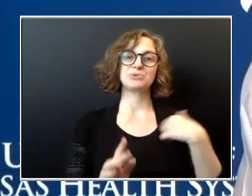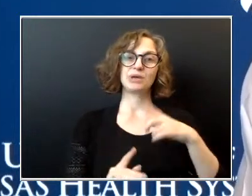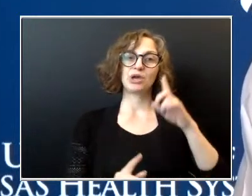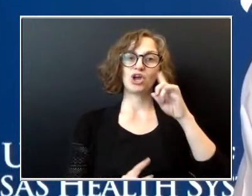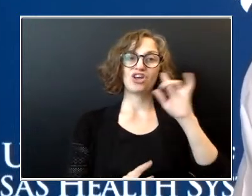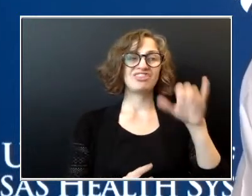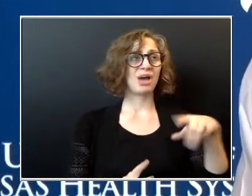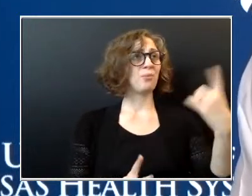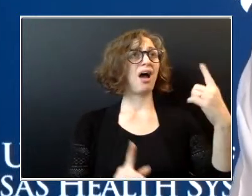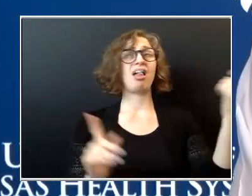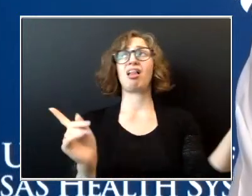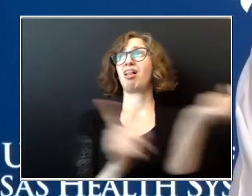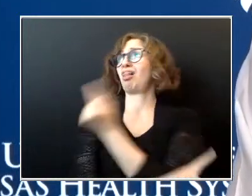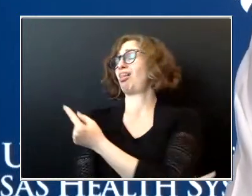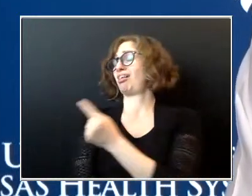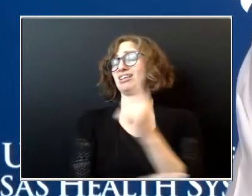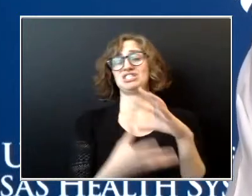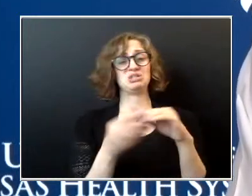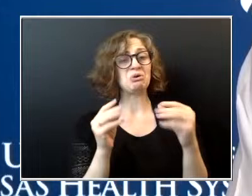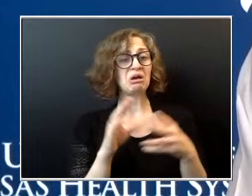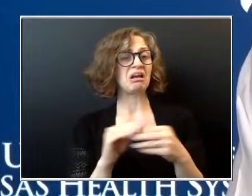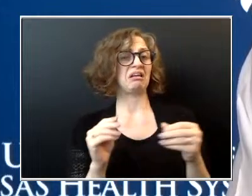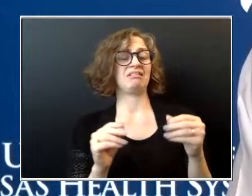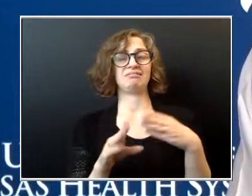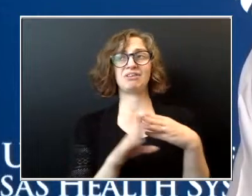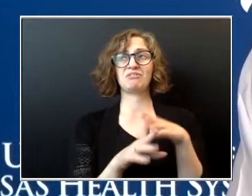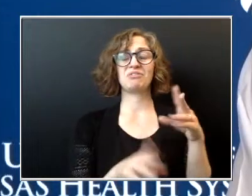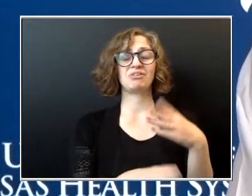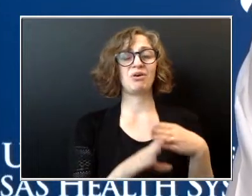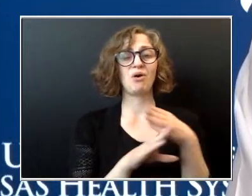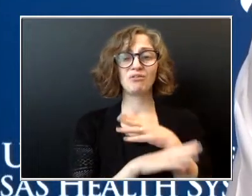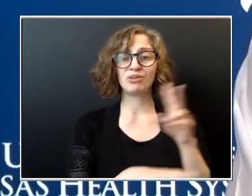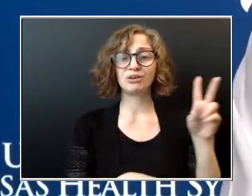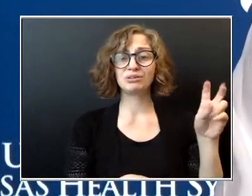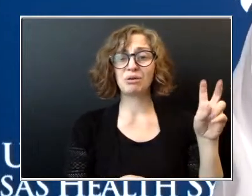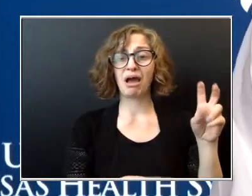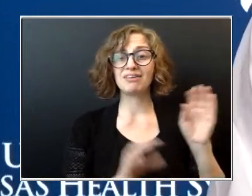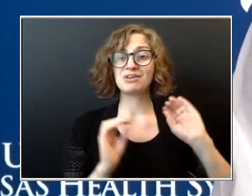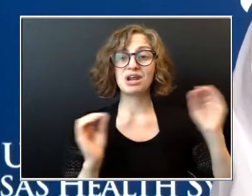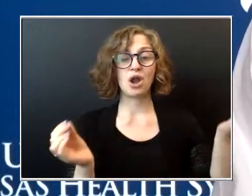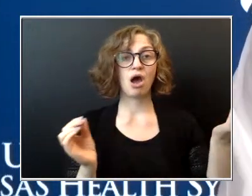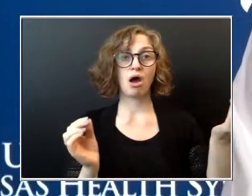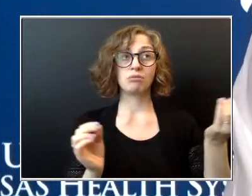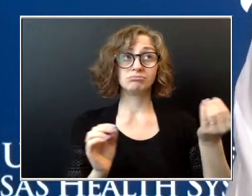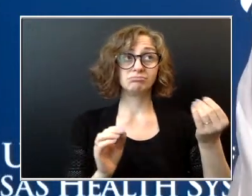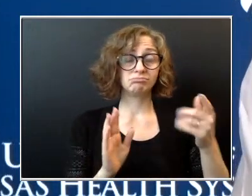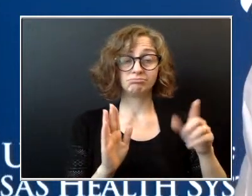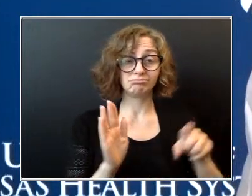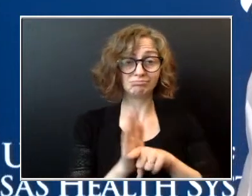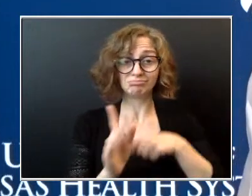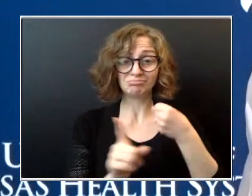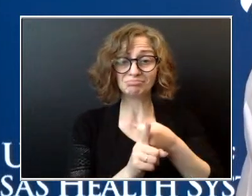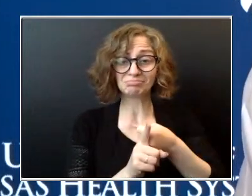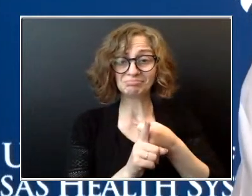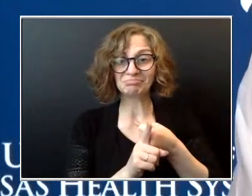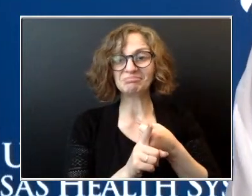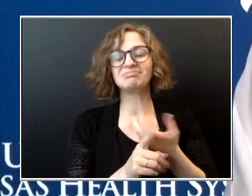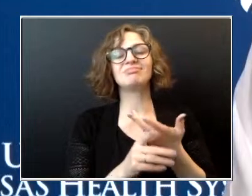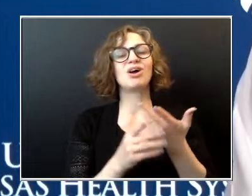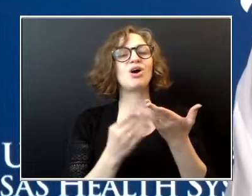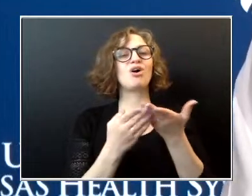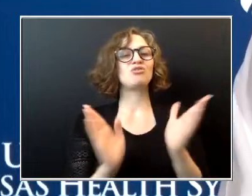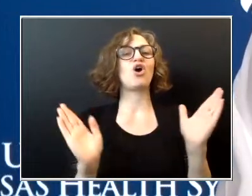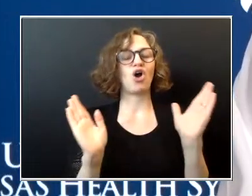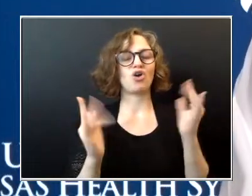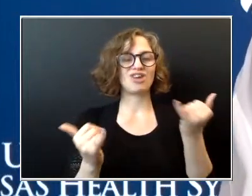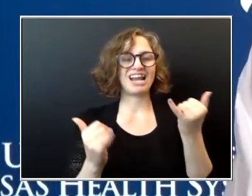received multiple vaccines, no adverse side effects. Overall, the vaccines that are currently on the market are extremely